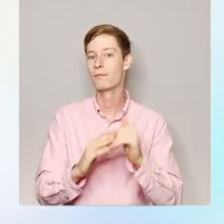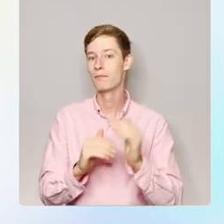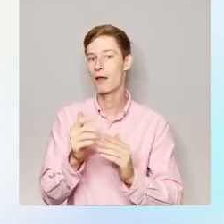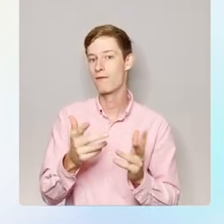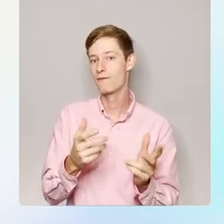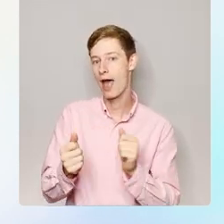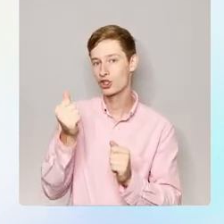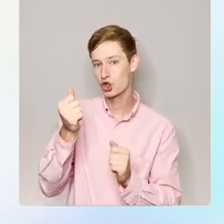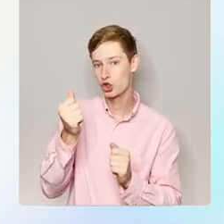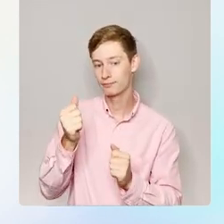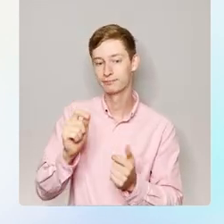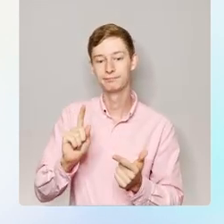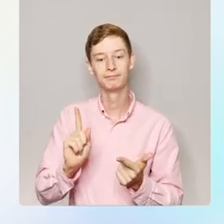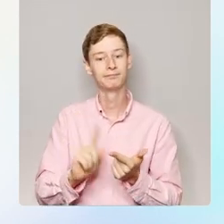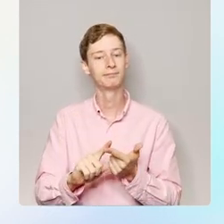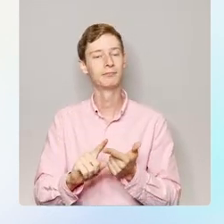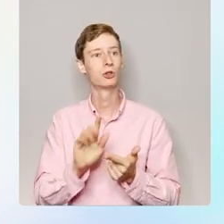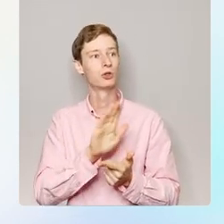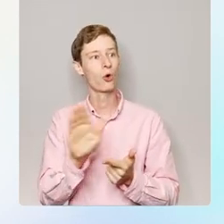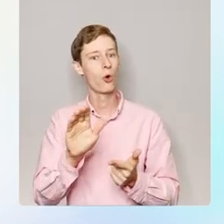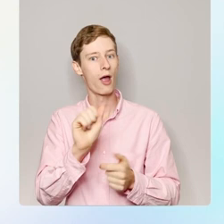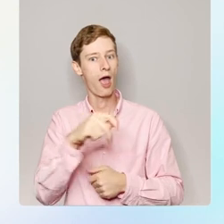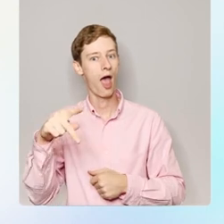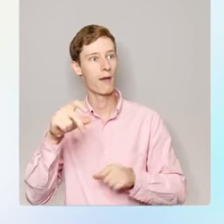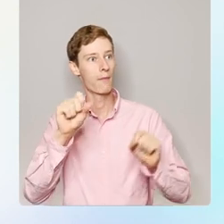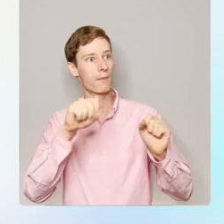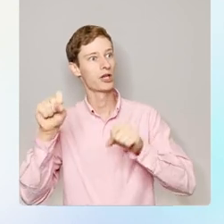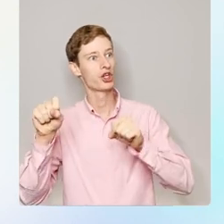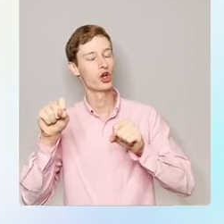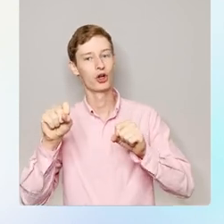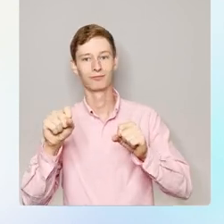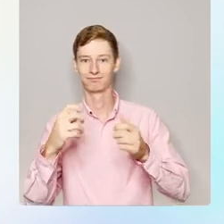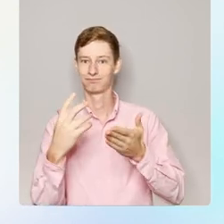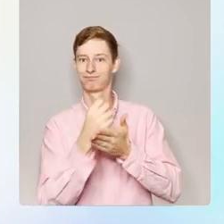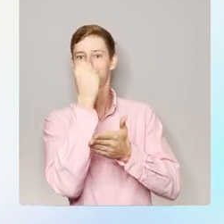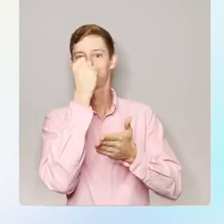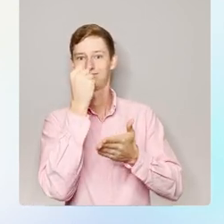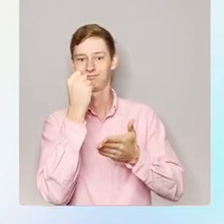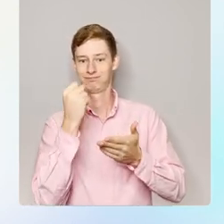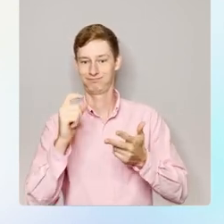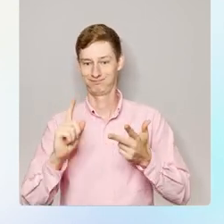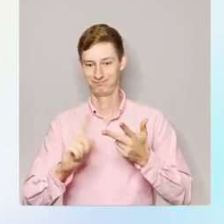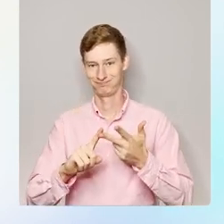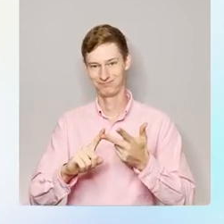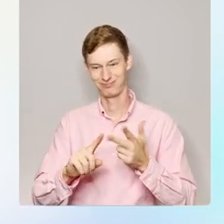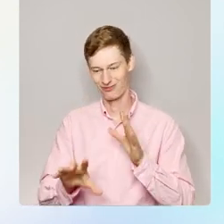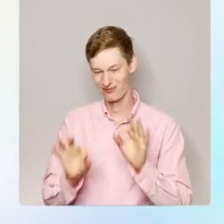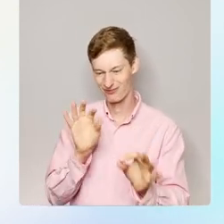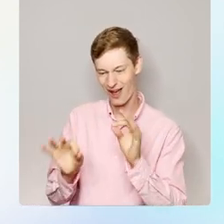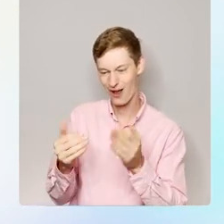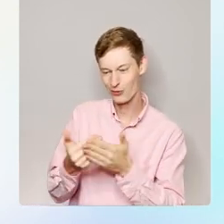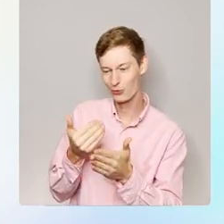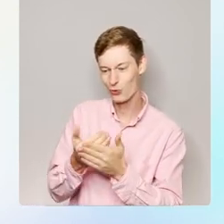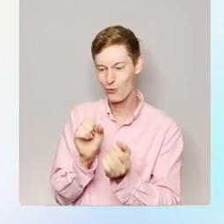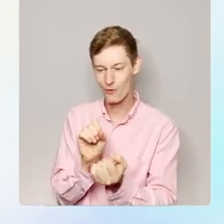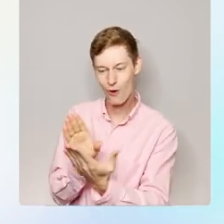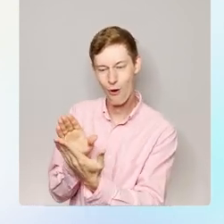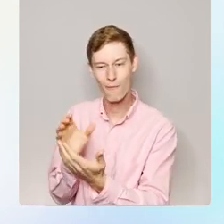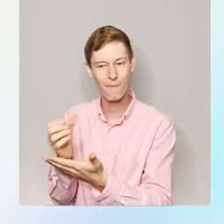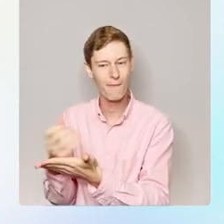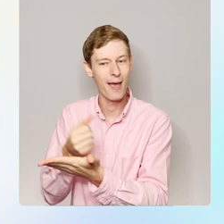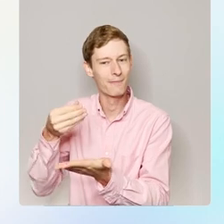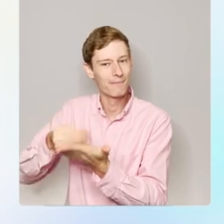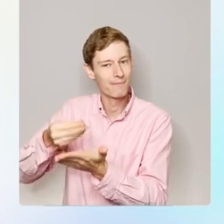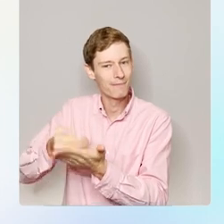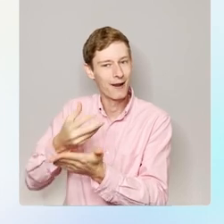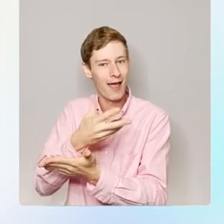apps faster, two, realize your app's potential, and three, Find new ways to make money and grow your business on